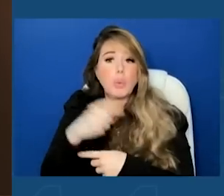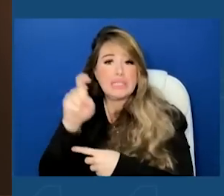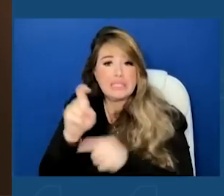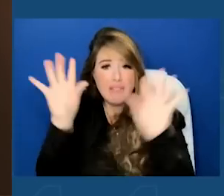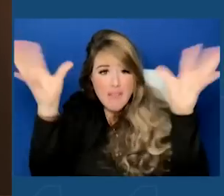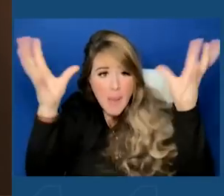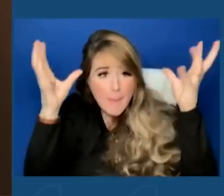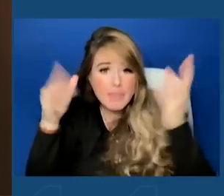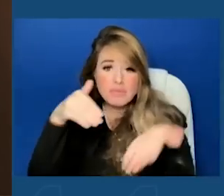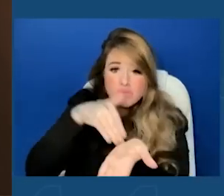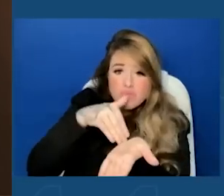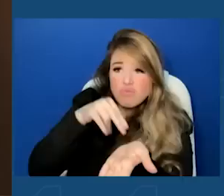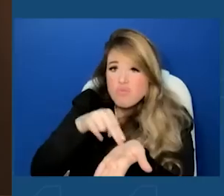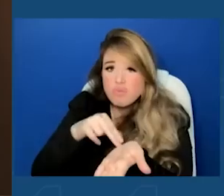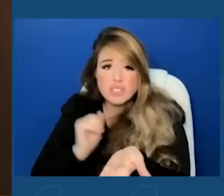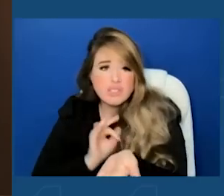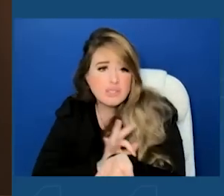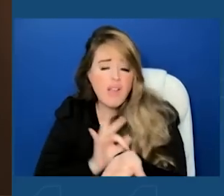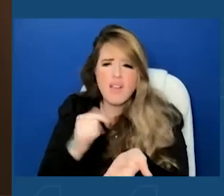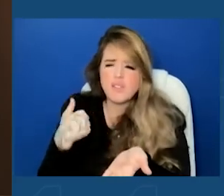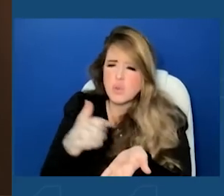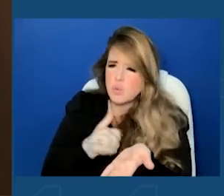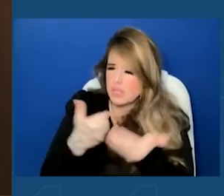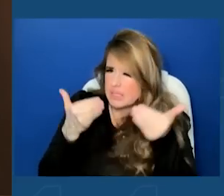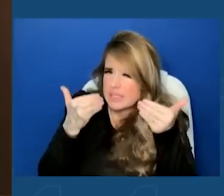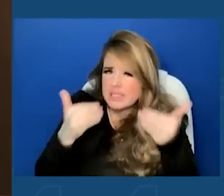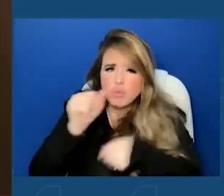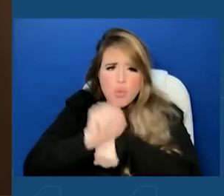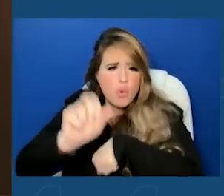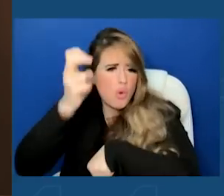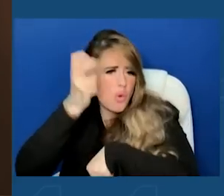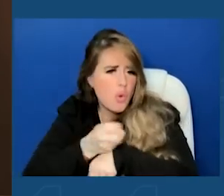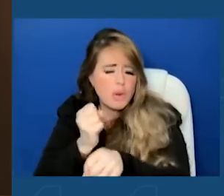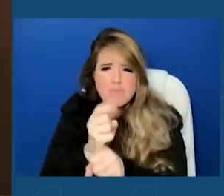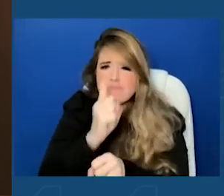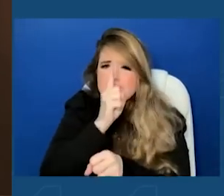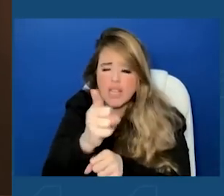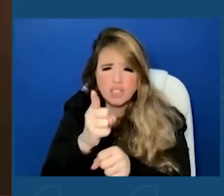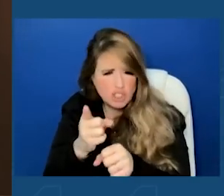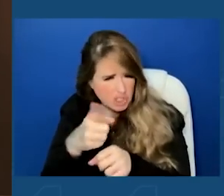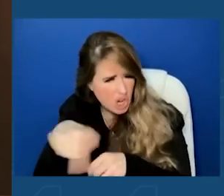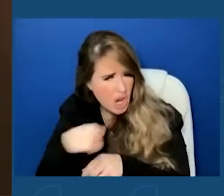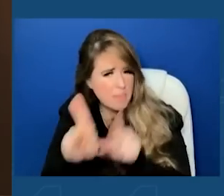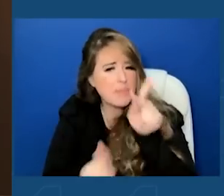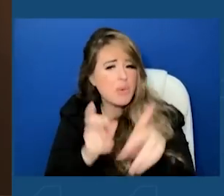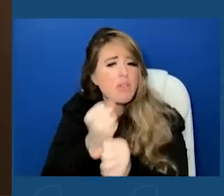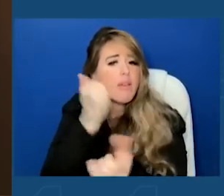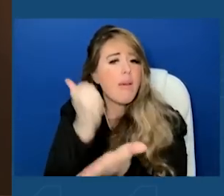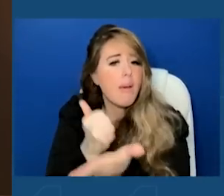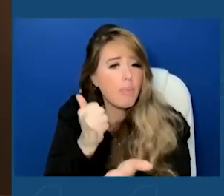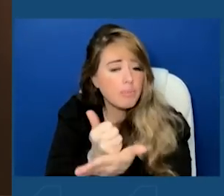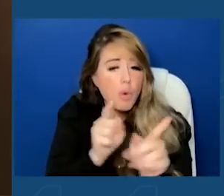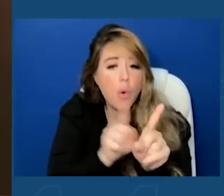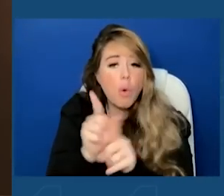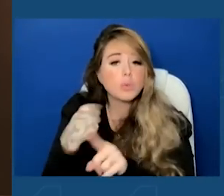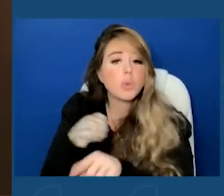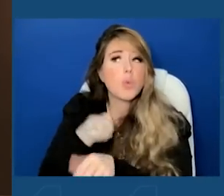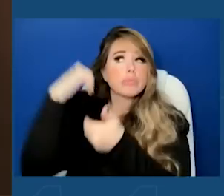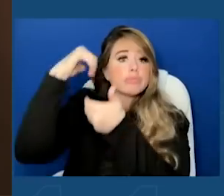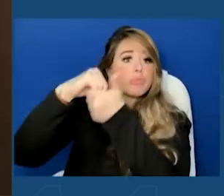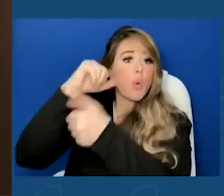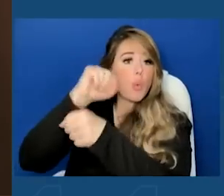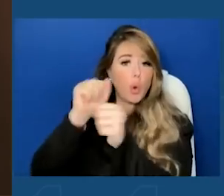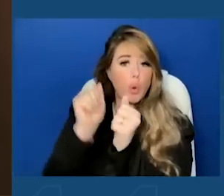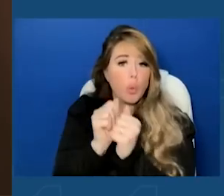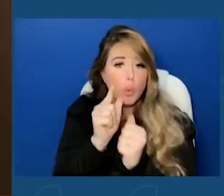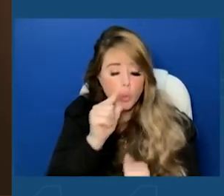service calls, and working very closely with National Grid to help National Grid get to power stations